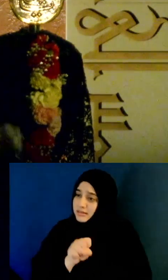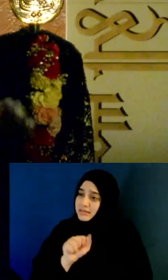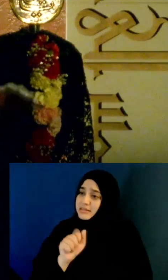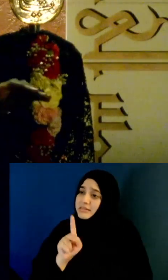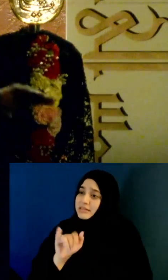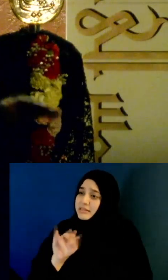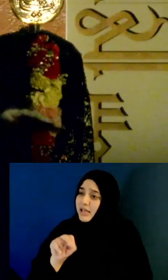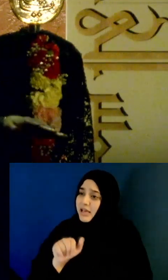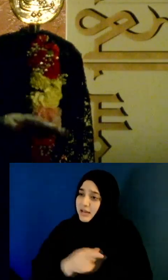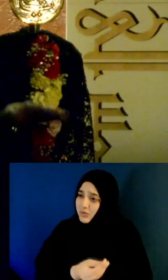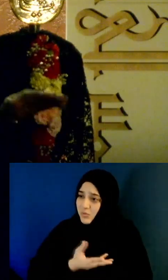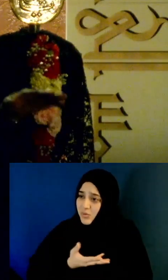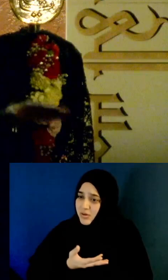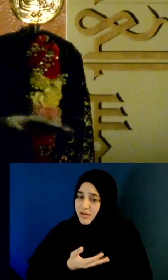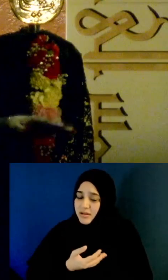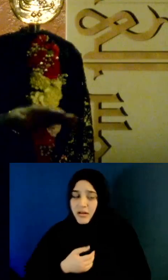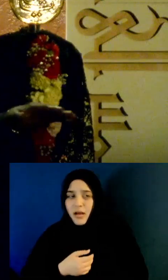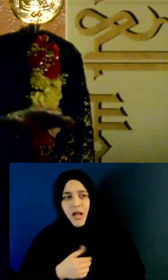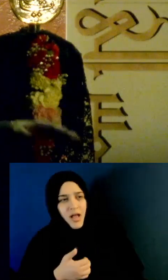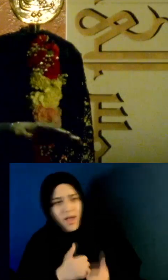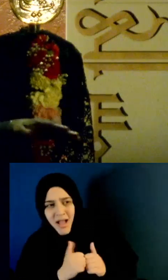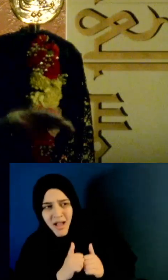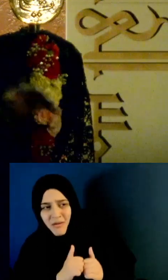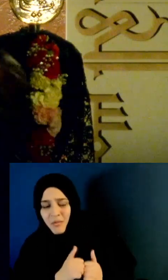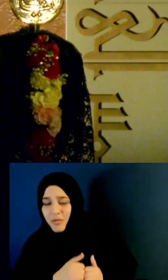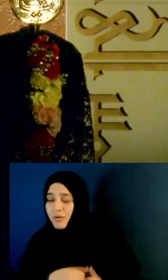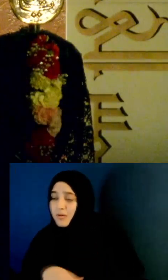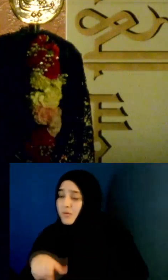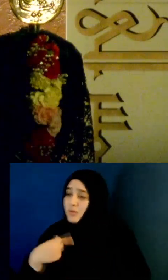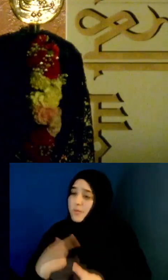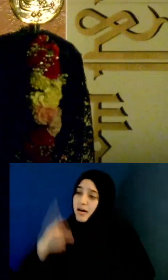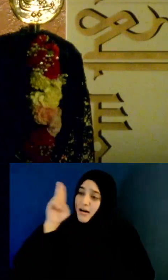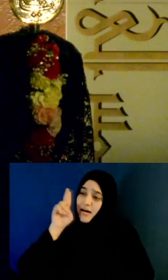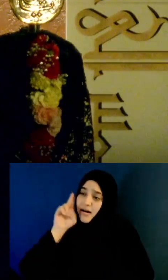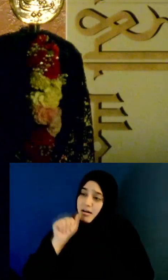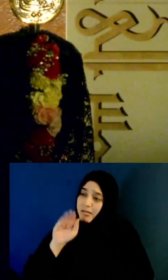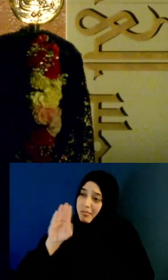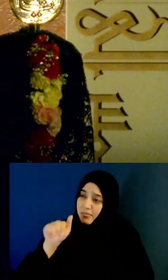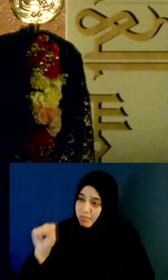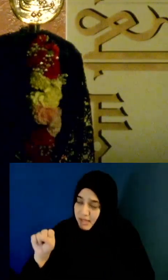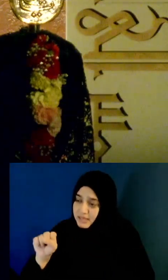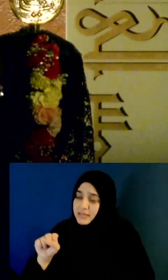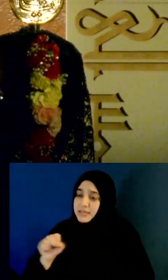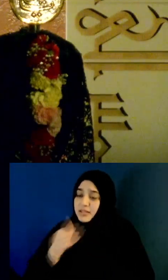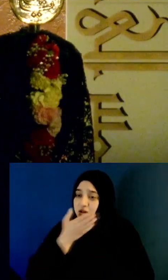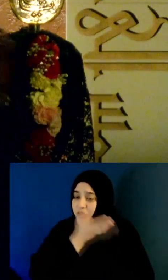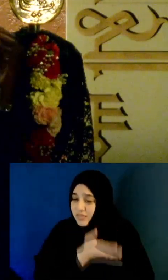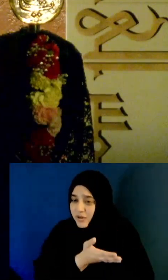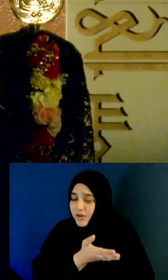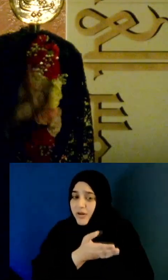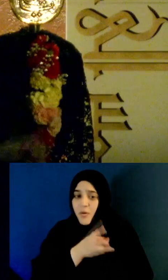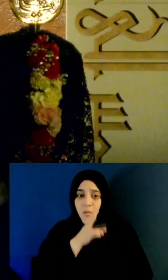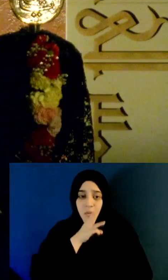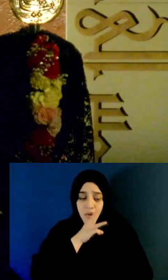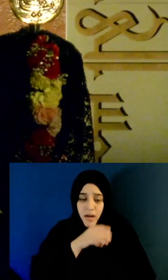said, "When Uncle Abbas was in the field, Sukaina was on the shoulder of Sayyida